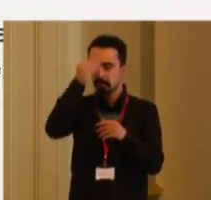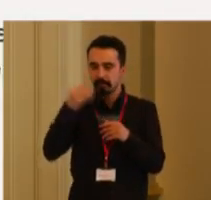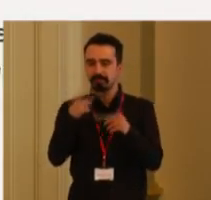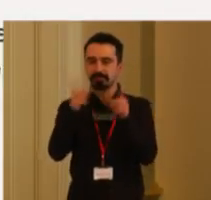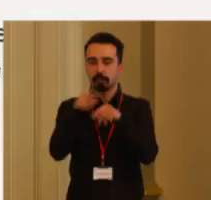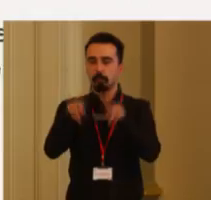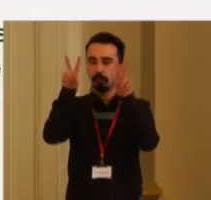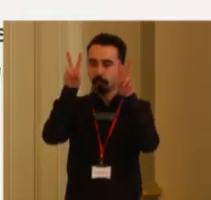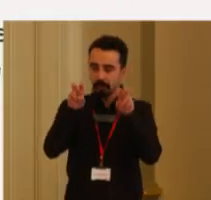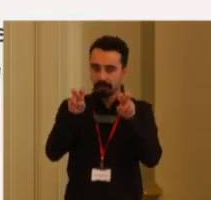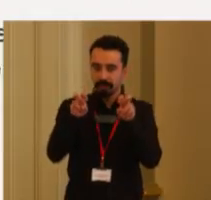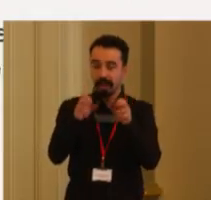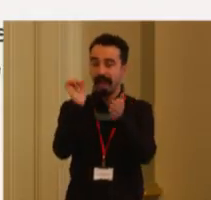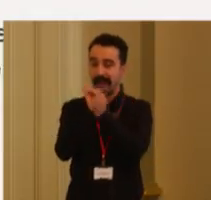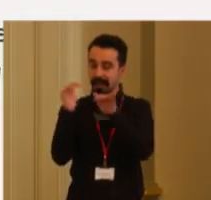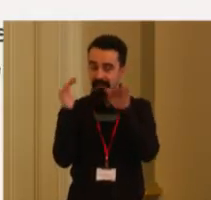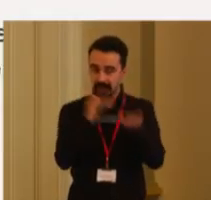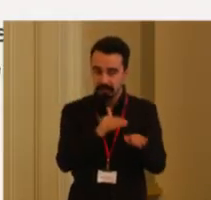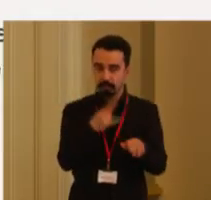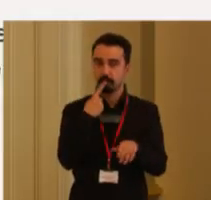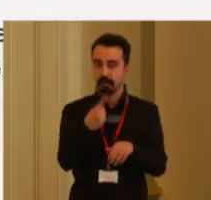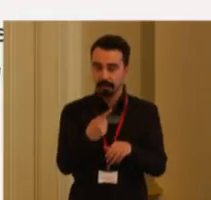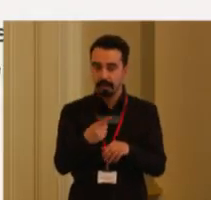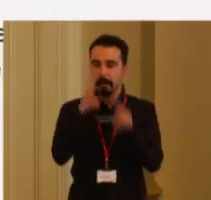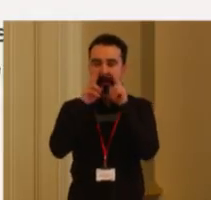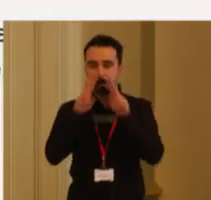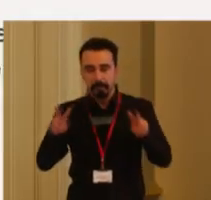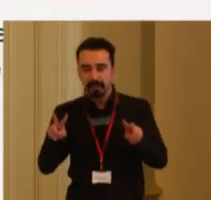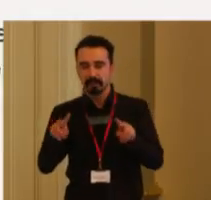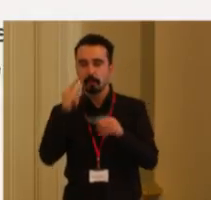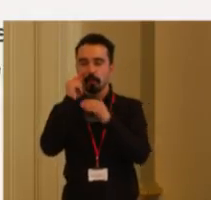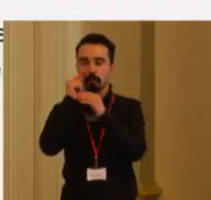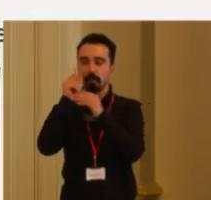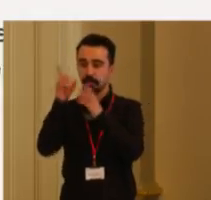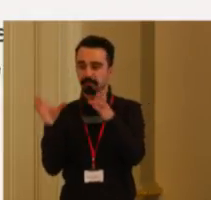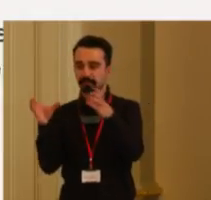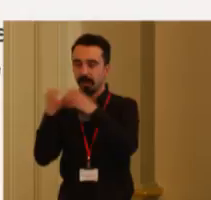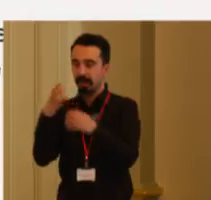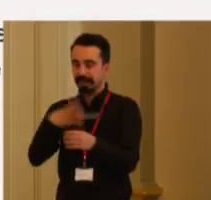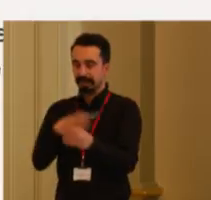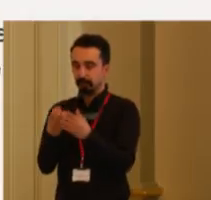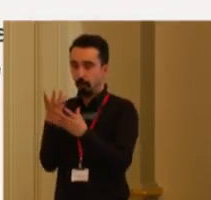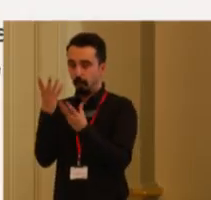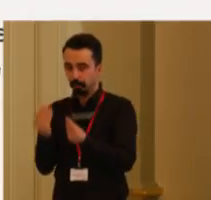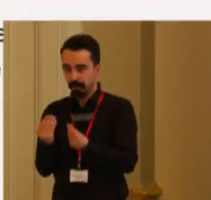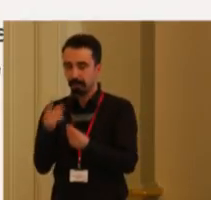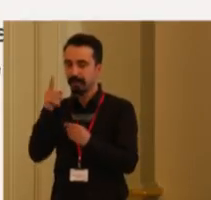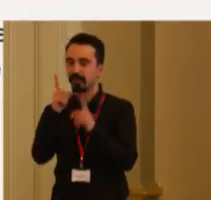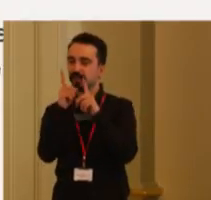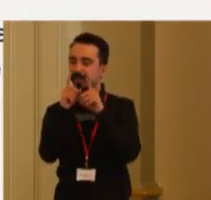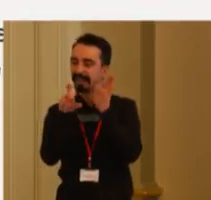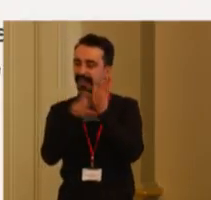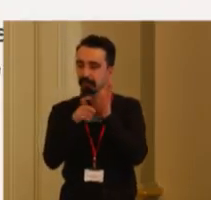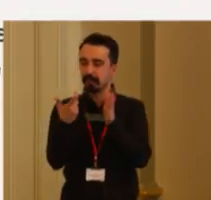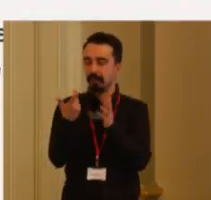is still a determining factor. Support of the family, I already mentioned. Education, that also was